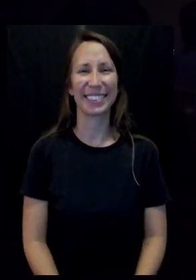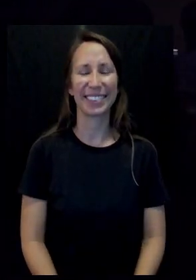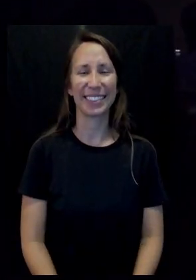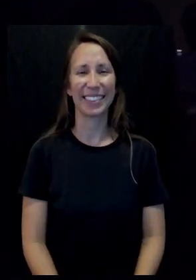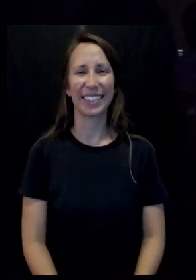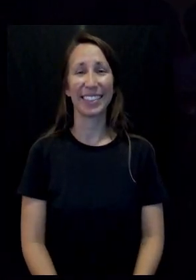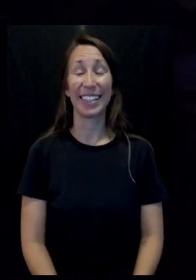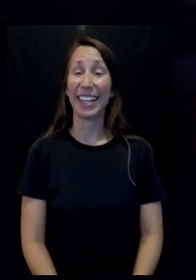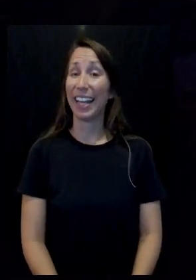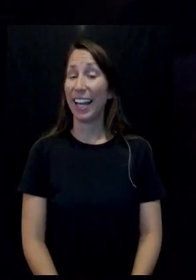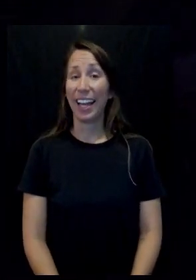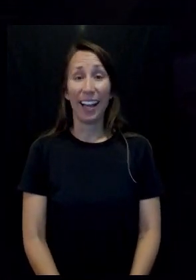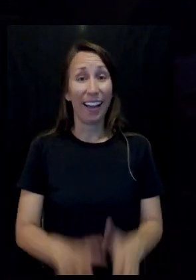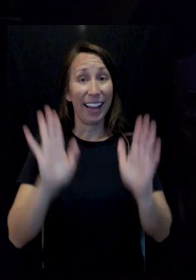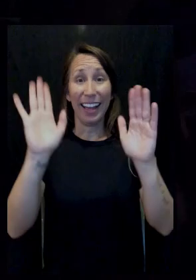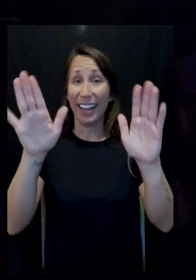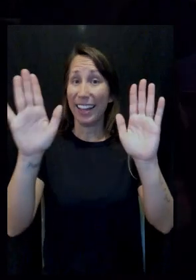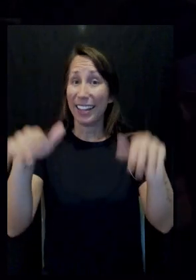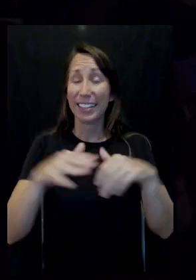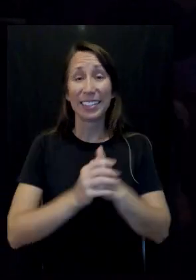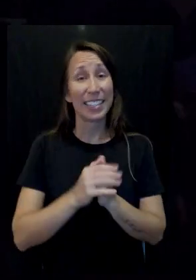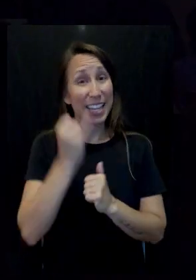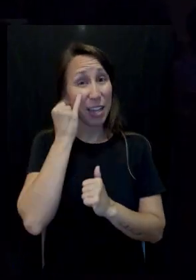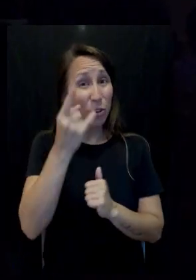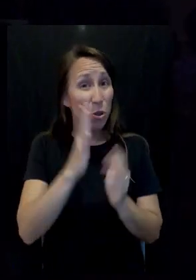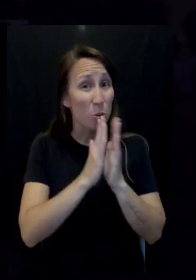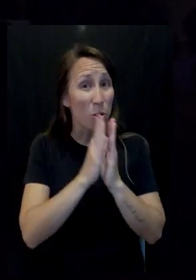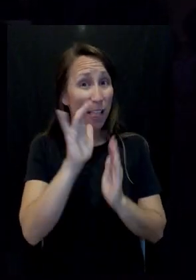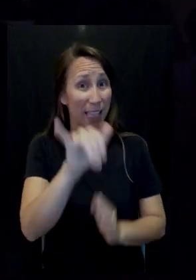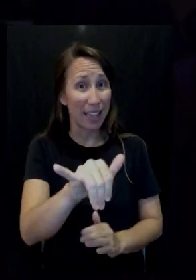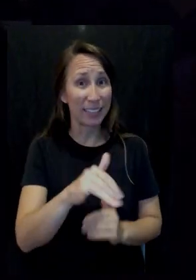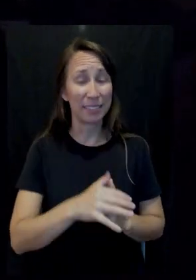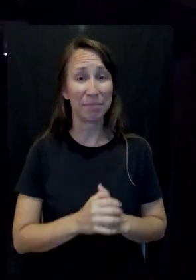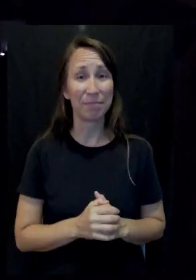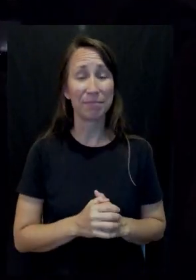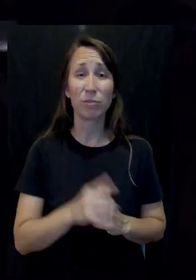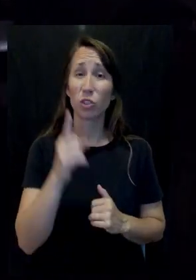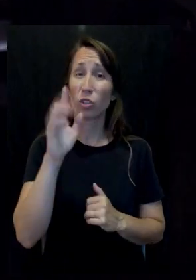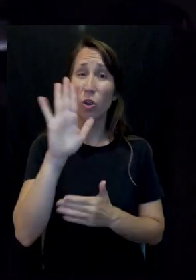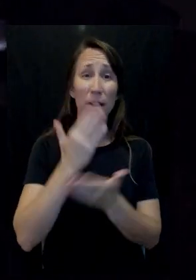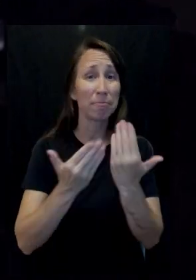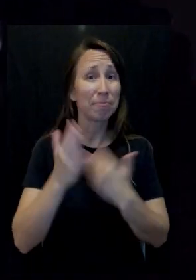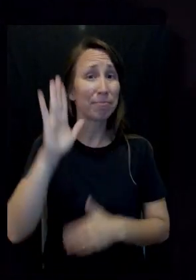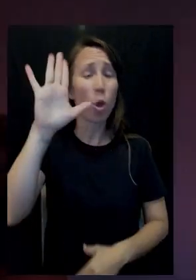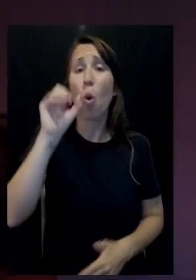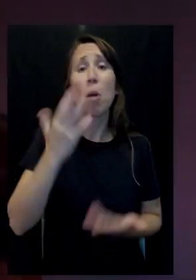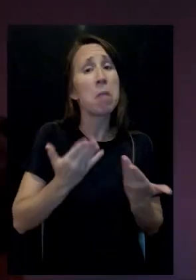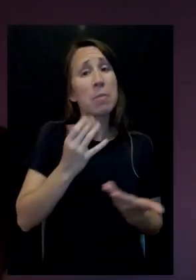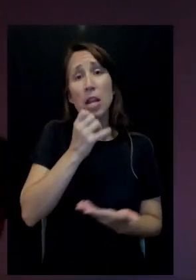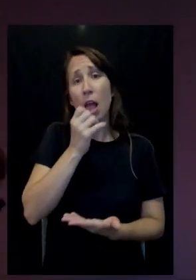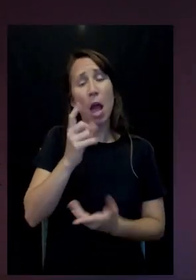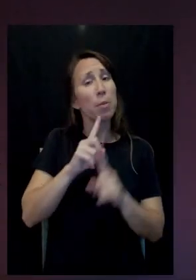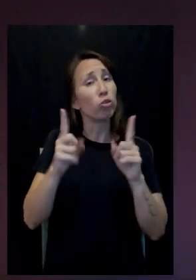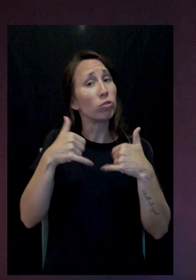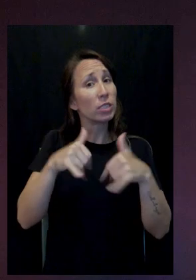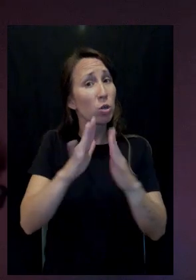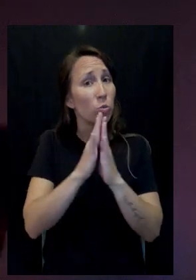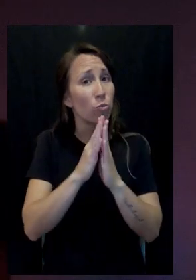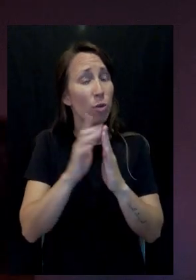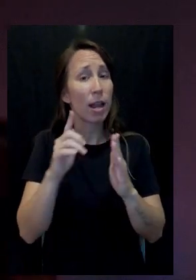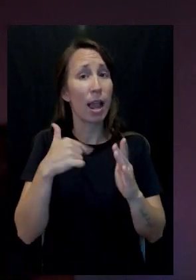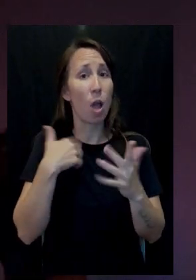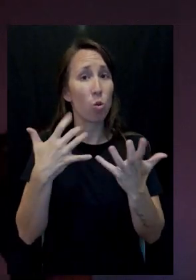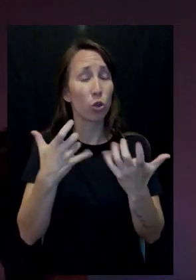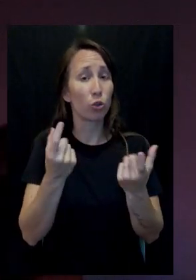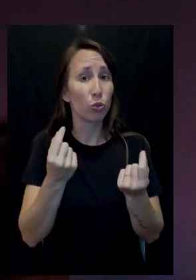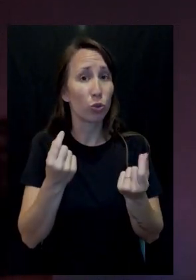Well, hey, if you prayed that prayer, you raised your hand, or maybe you didn't raise your hand, but you still prayed this prayer. It's what I want you to do. If you're here with us